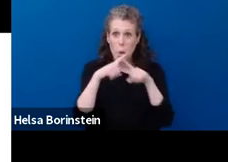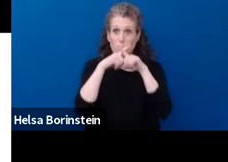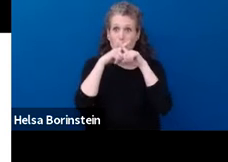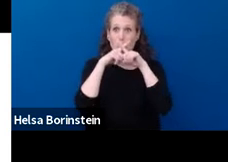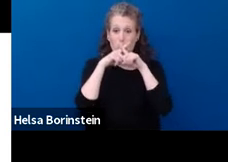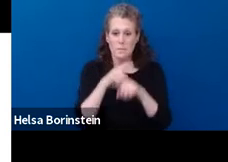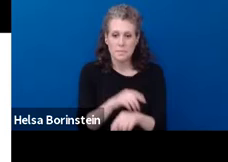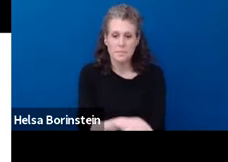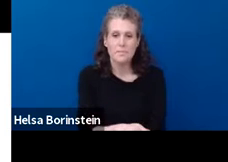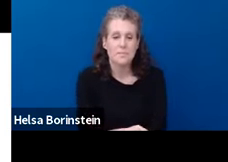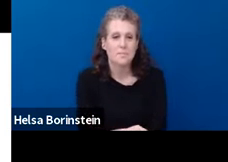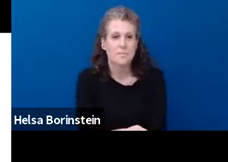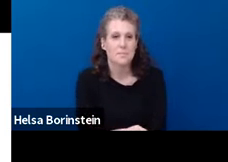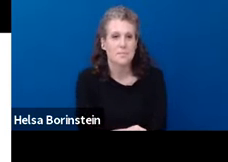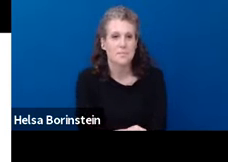You could maybe